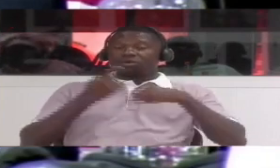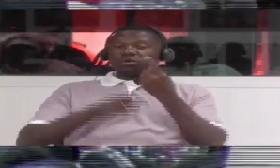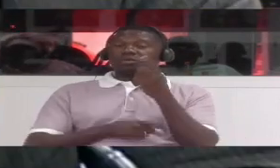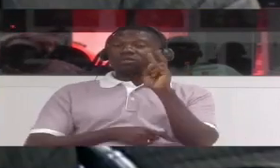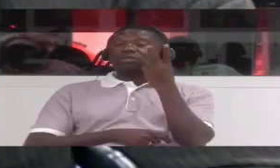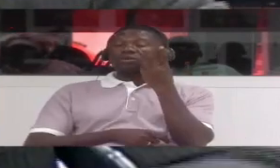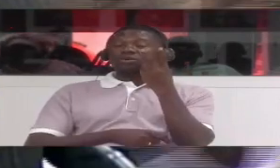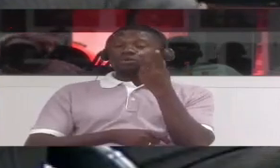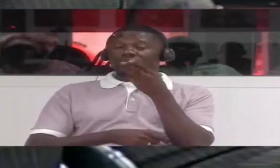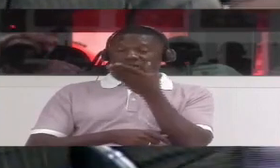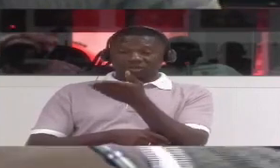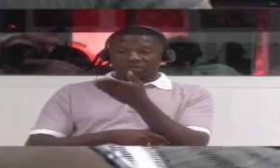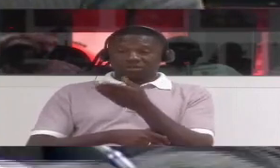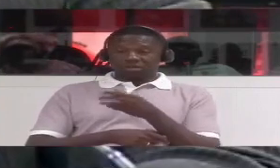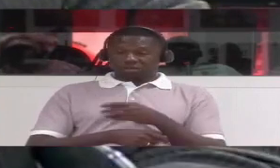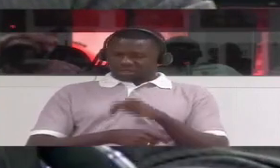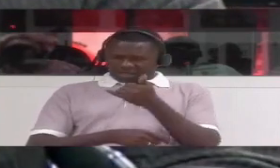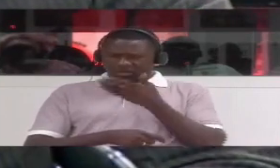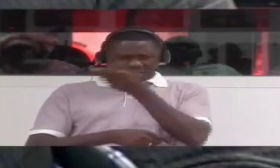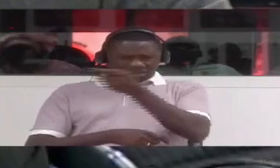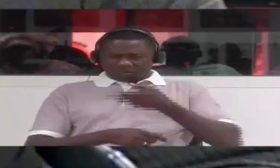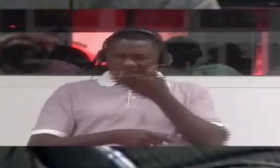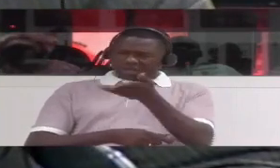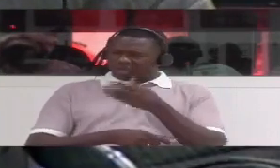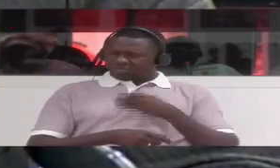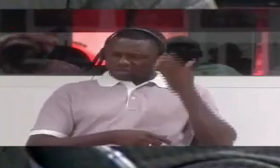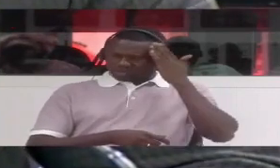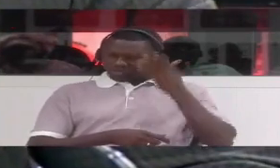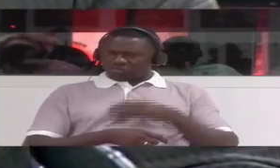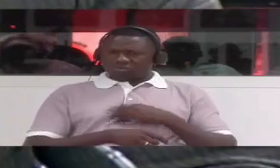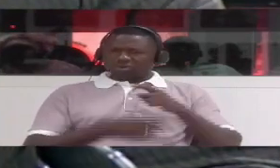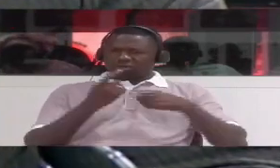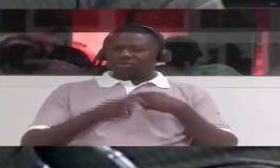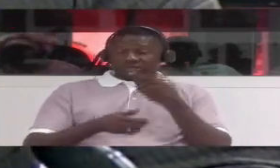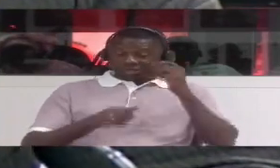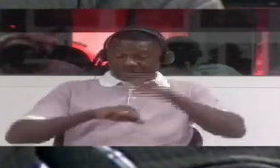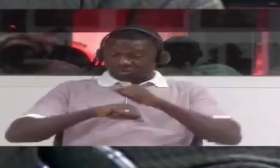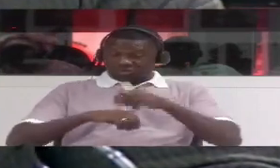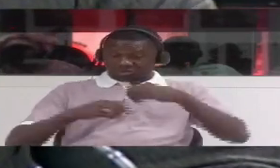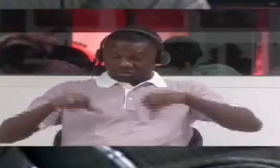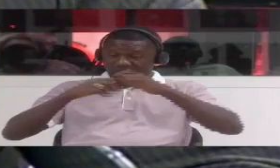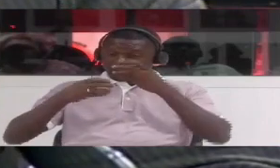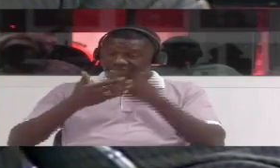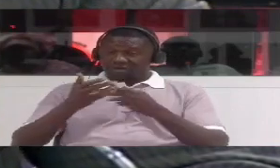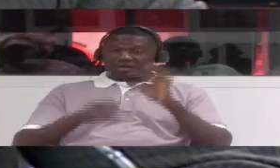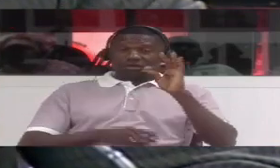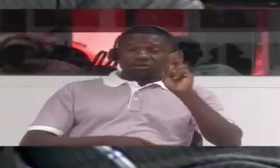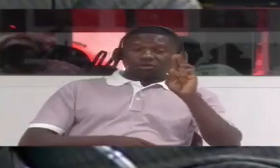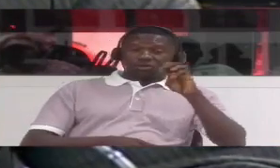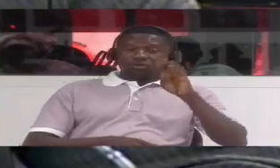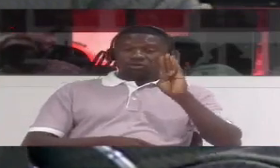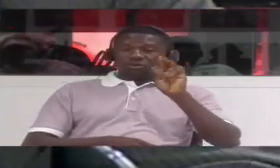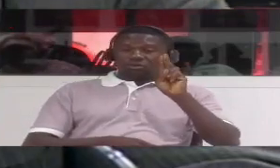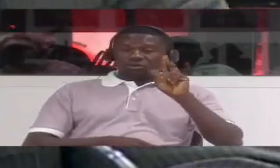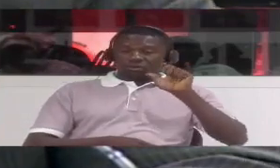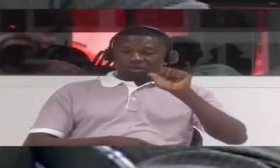that. Because I was from the torture chambers to come to them. And Tumbul was talking to them. Whenever Tumbul came to their